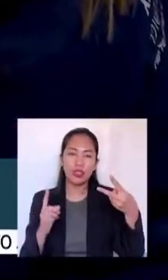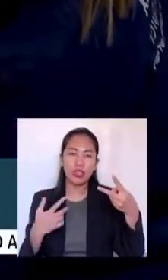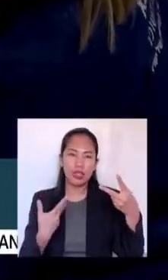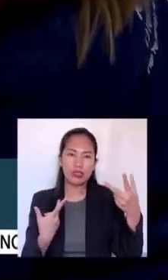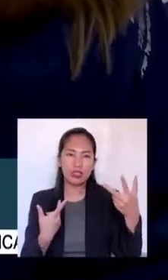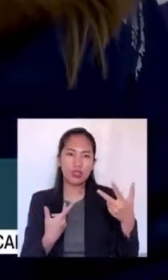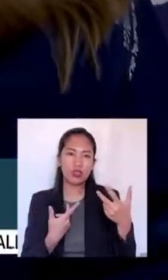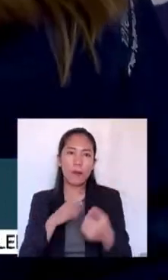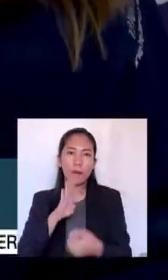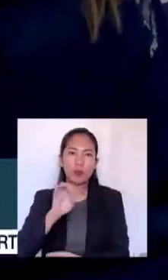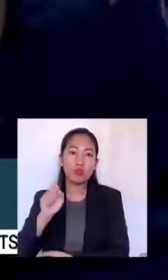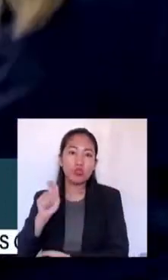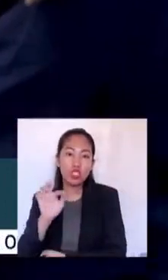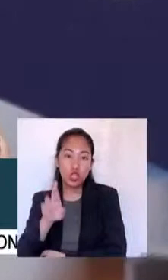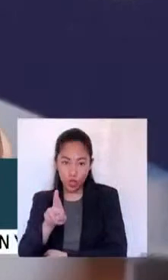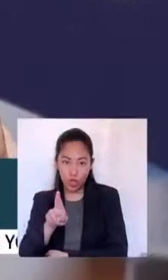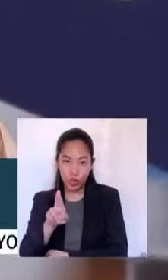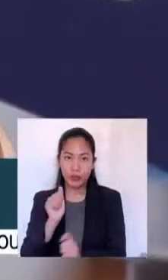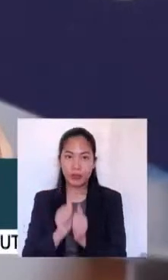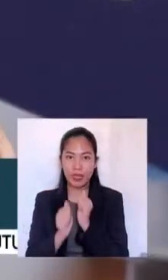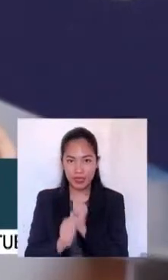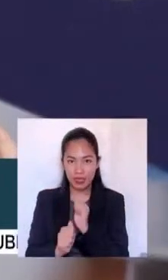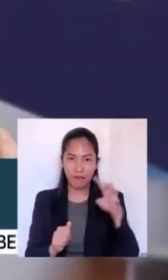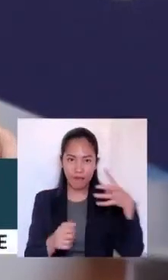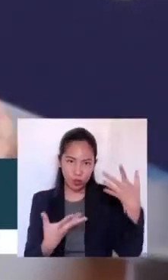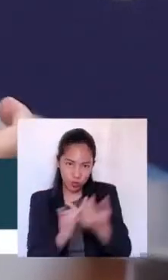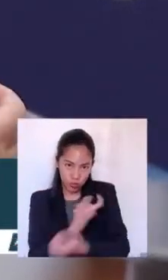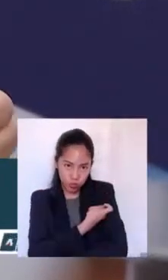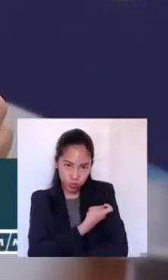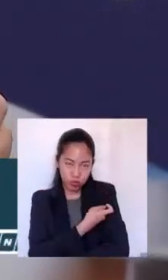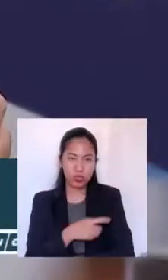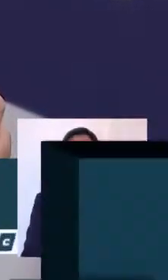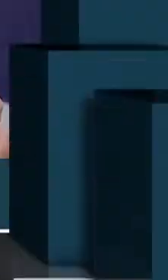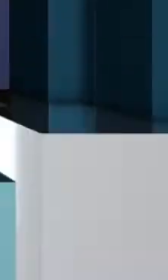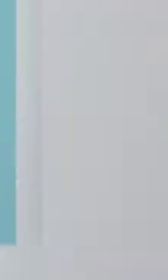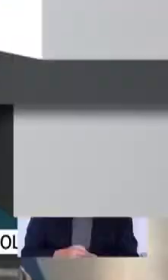Israel are expected to reach record highs in the next 3 weeks.